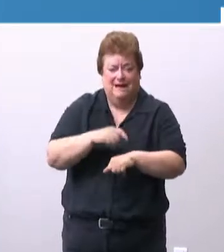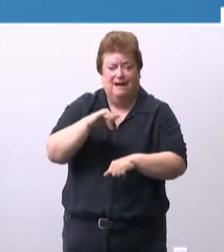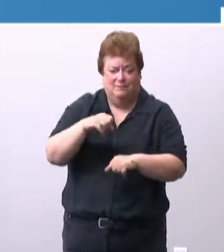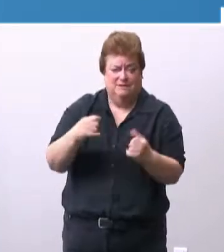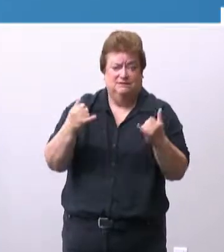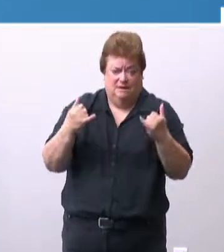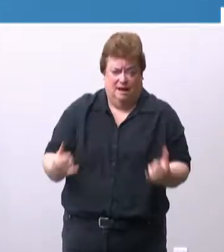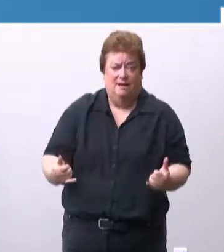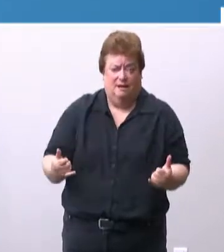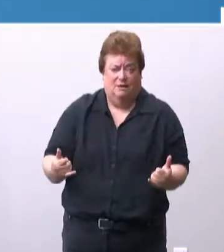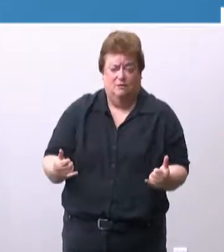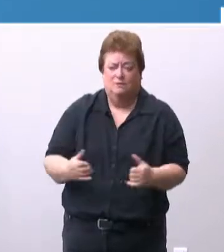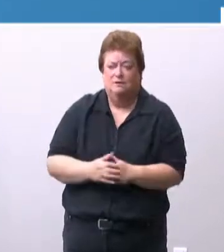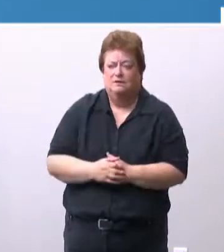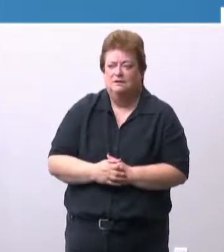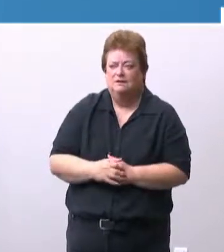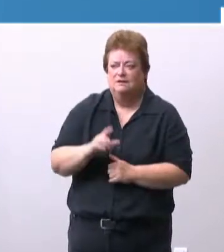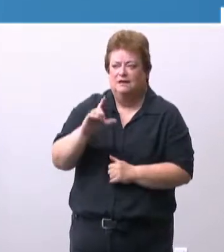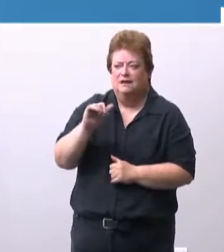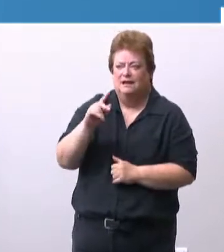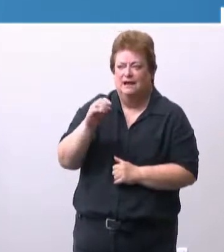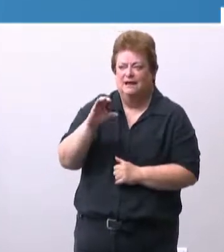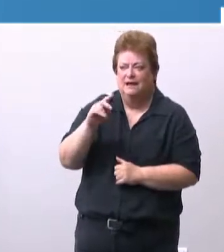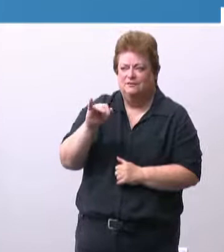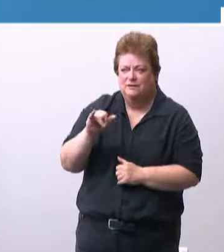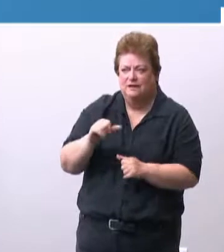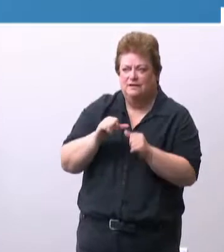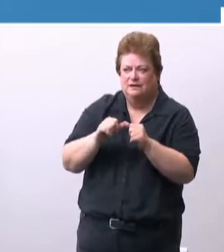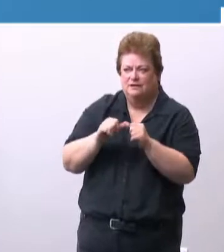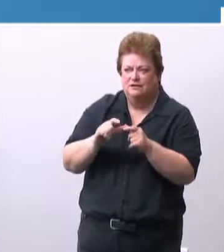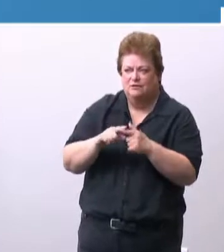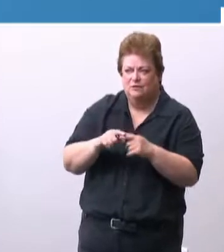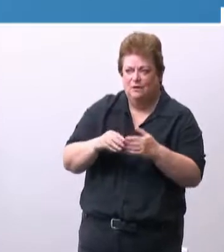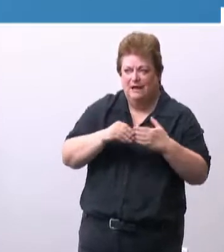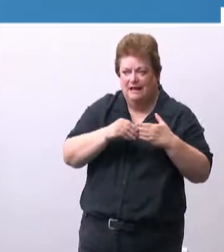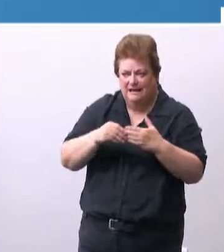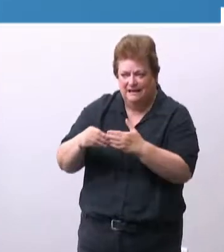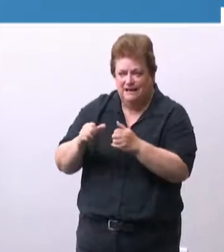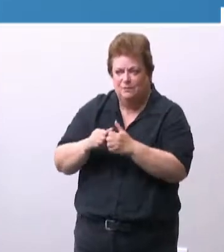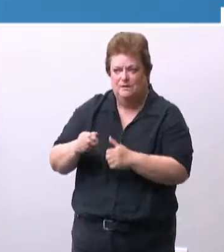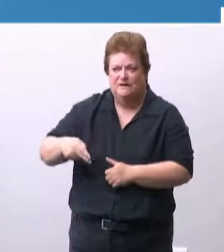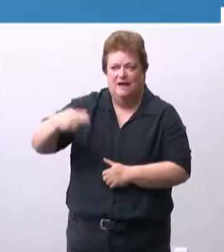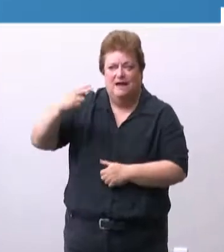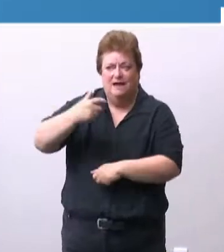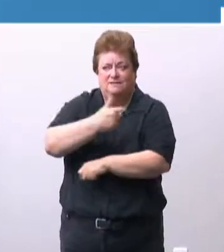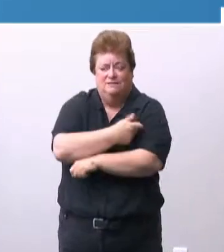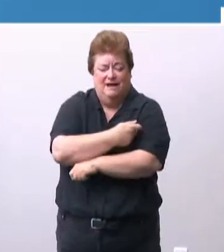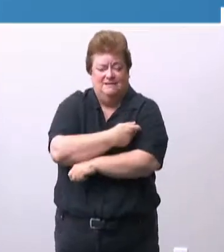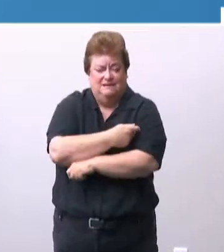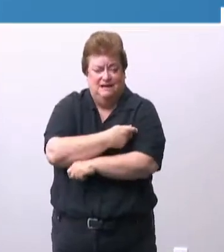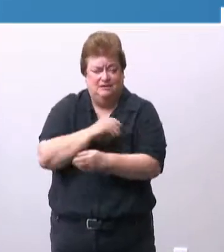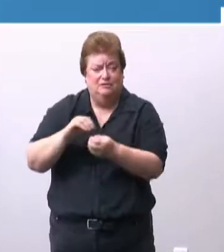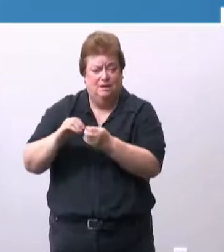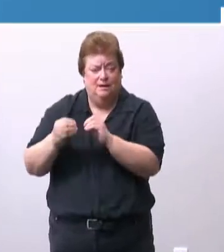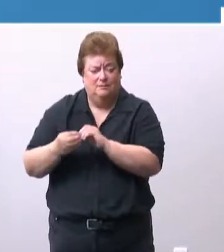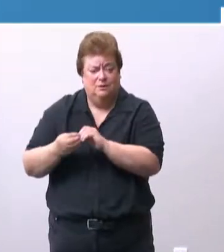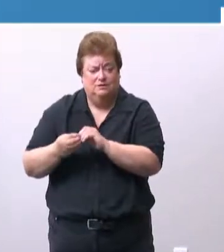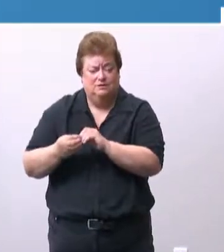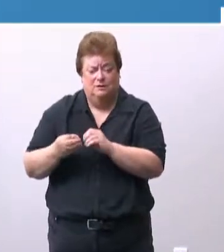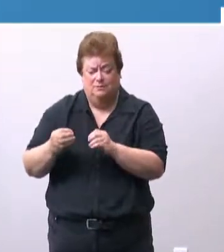now. Lancaster County continues to lead the state with the highest vaccination rate. As the mayor said, more